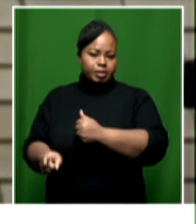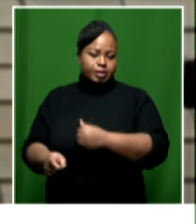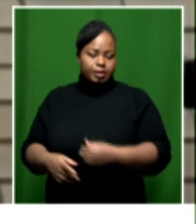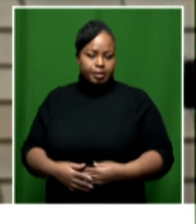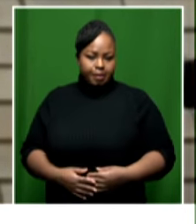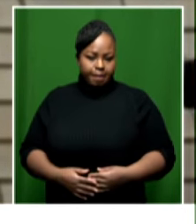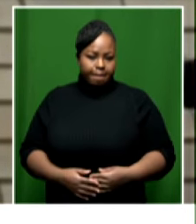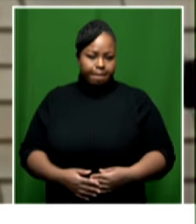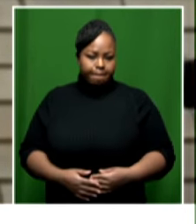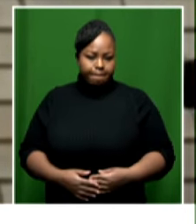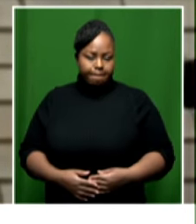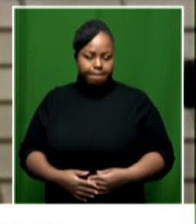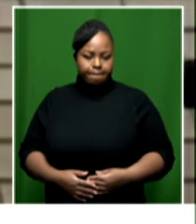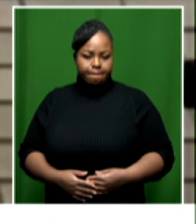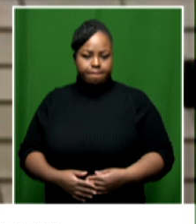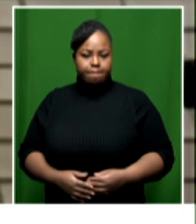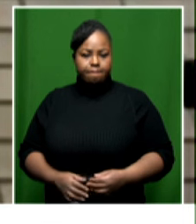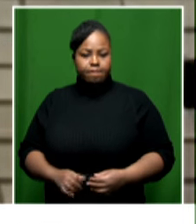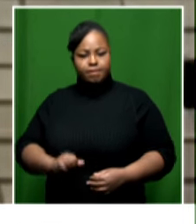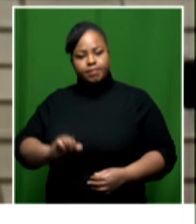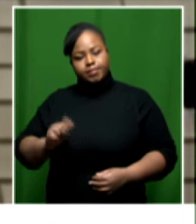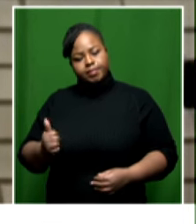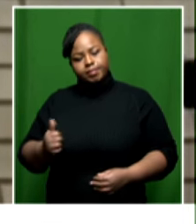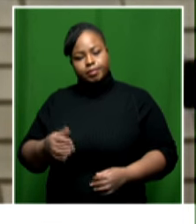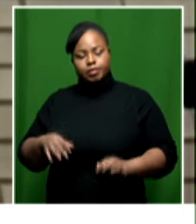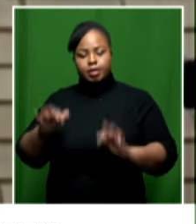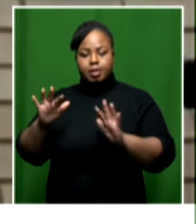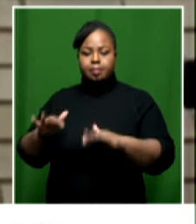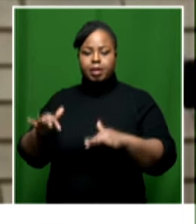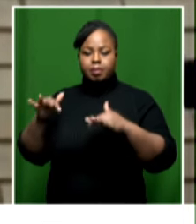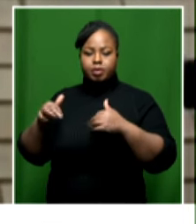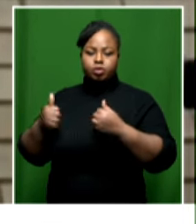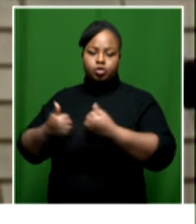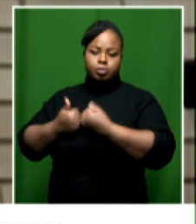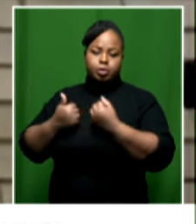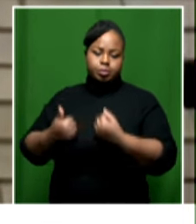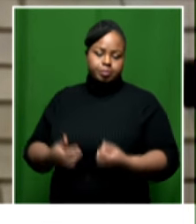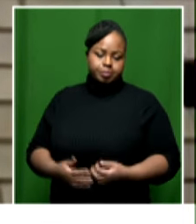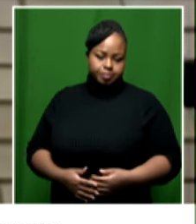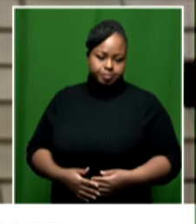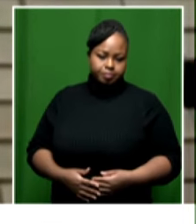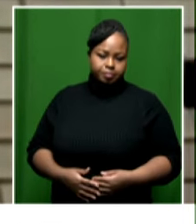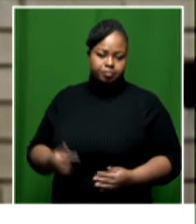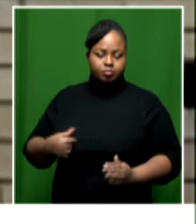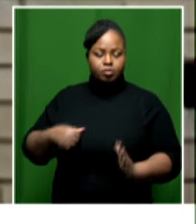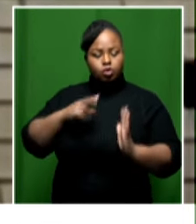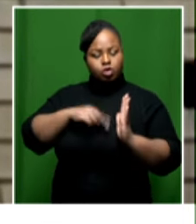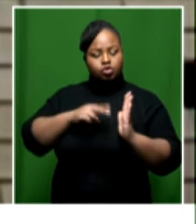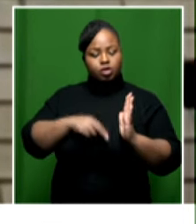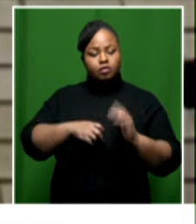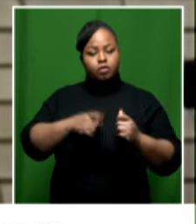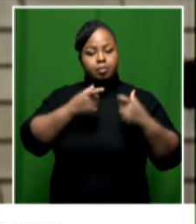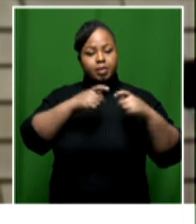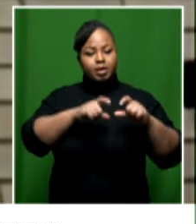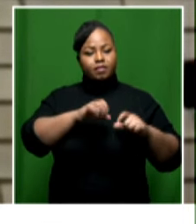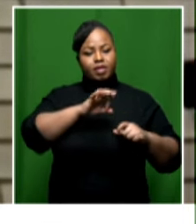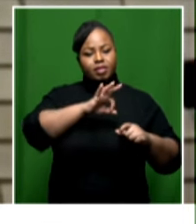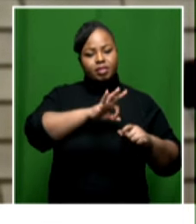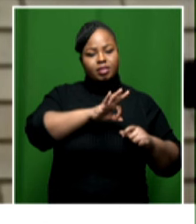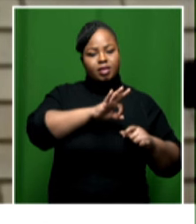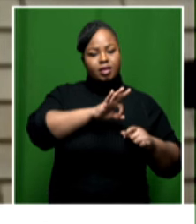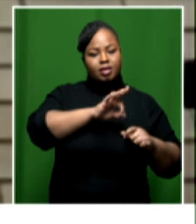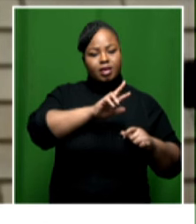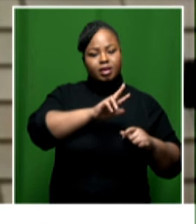I then move on to the parliamentary challenges, and I will read from paragraph 38 and 39